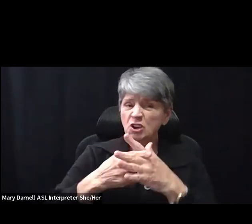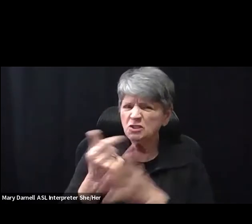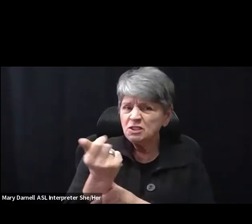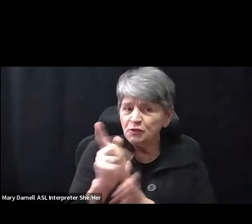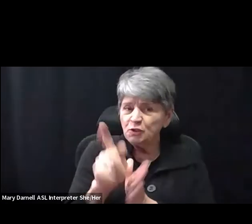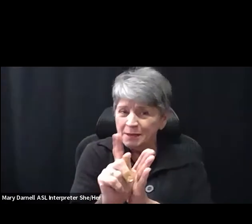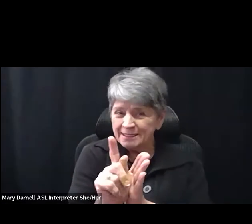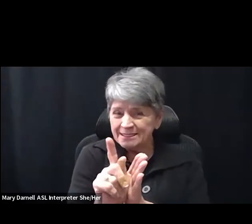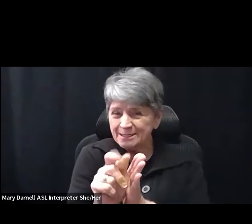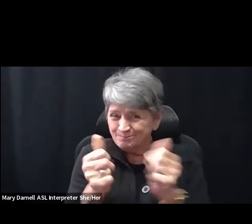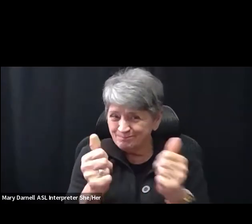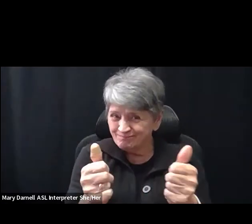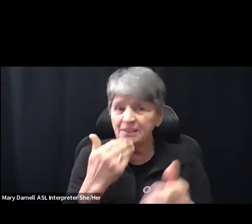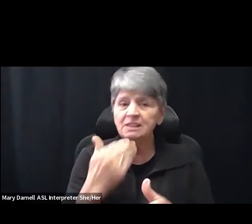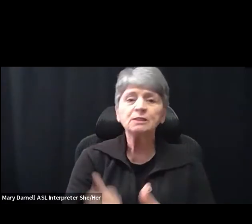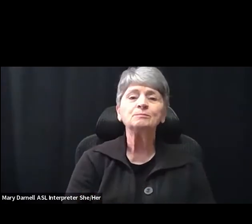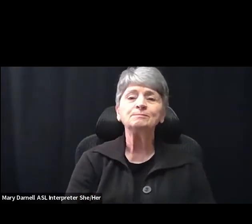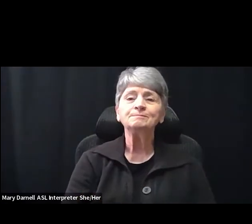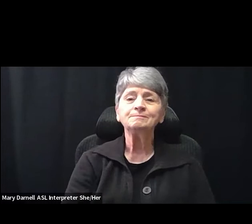moments.